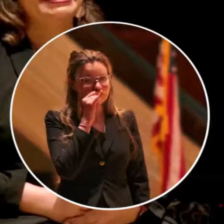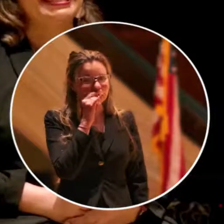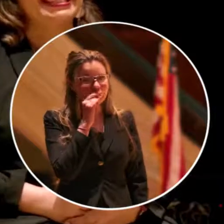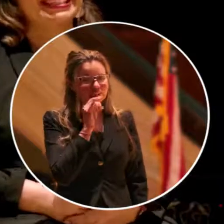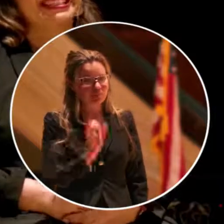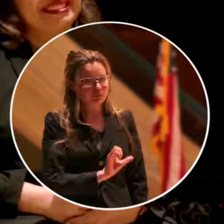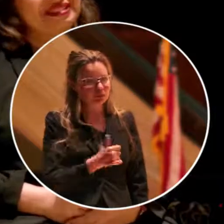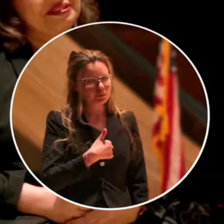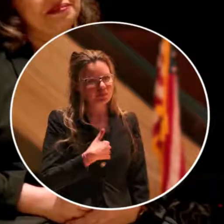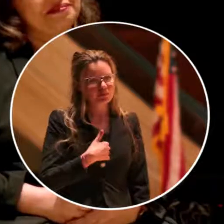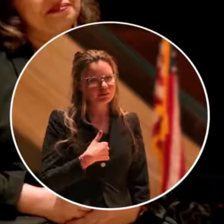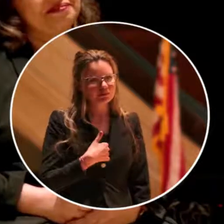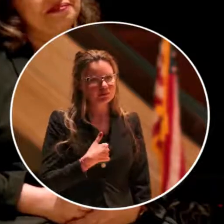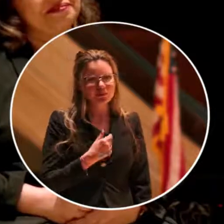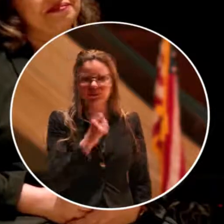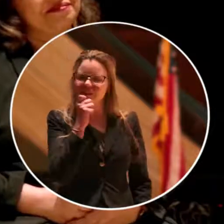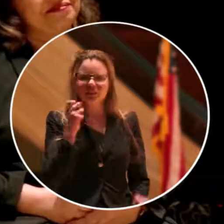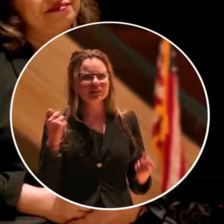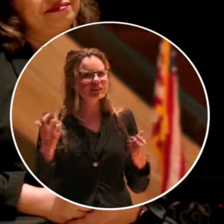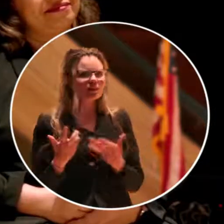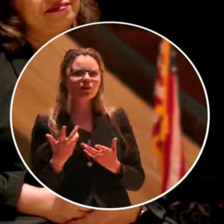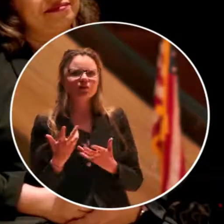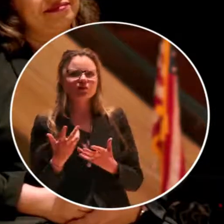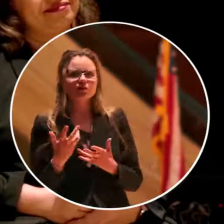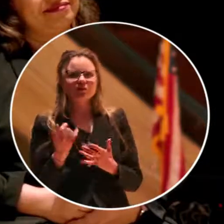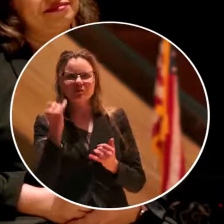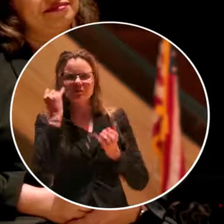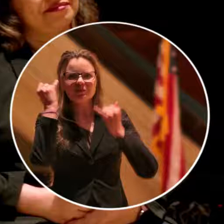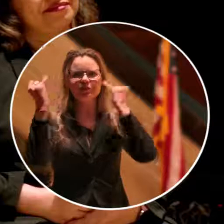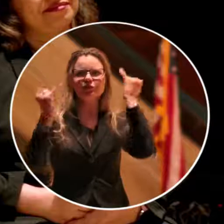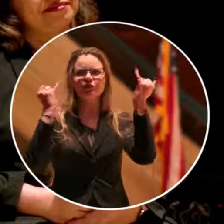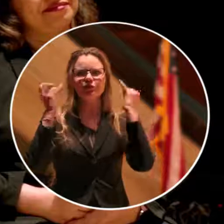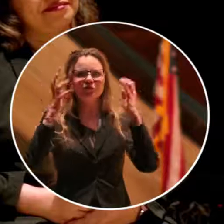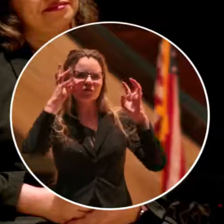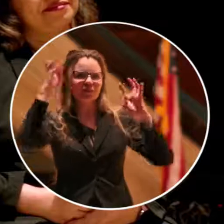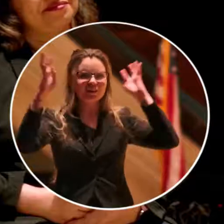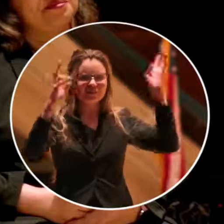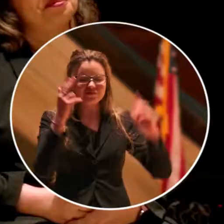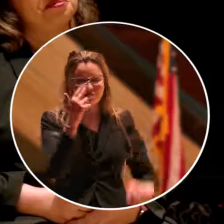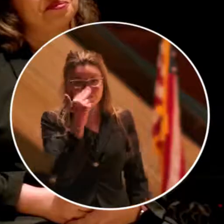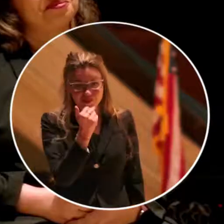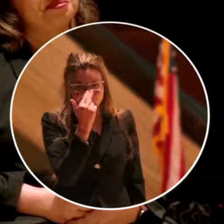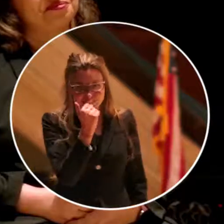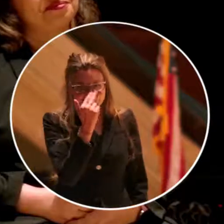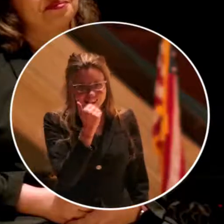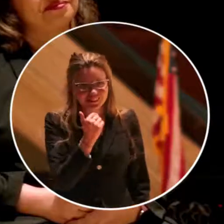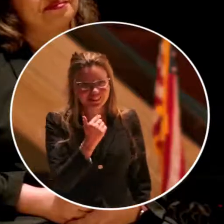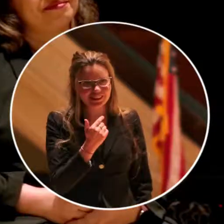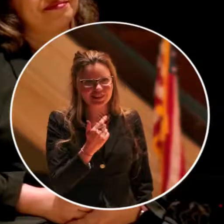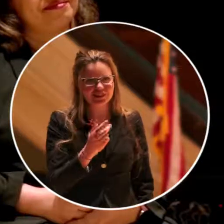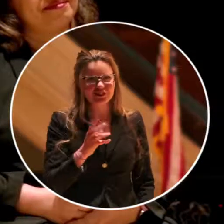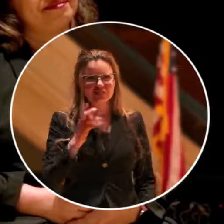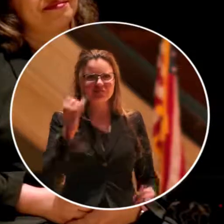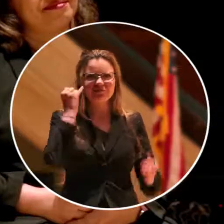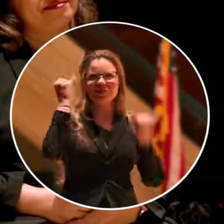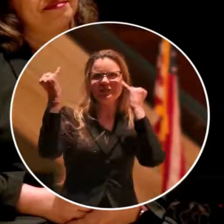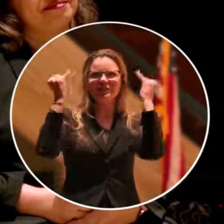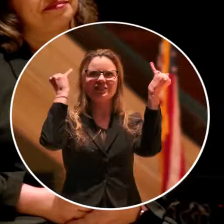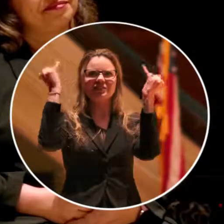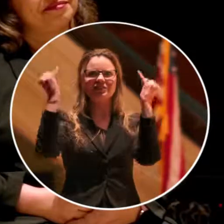is fearless, innovative, creative, funny, and has the biggest